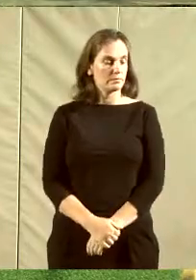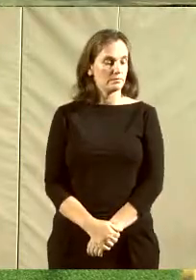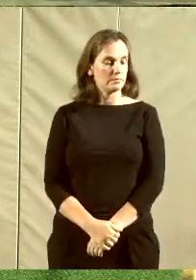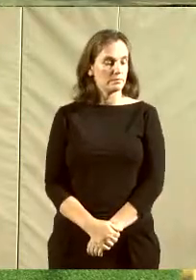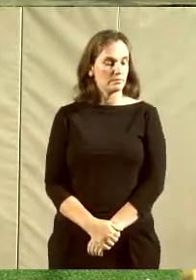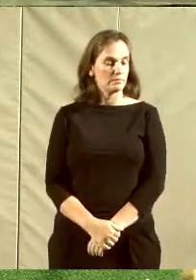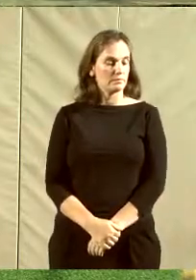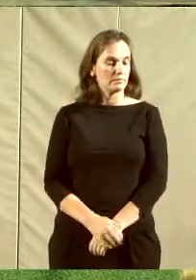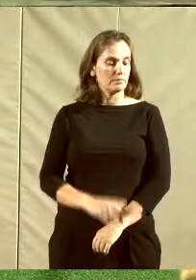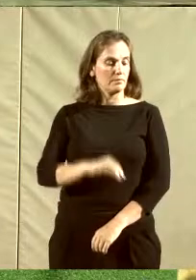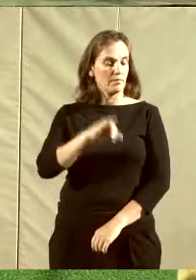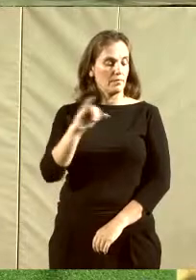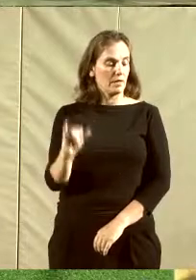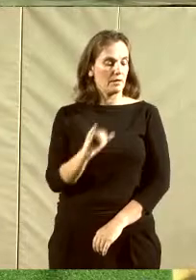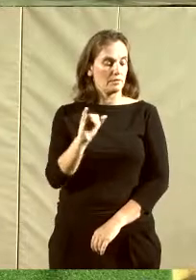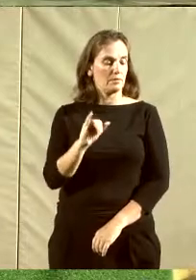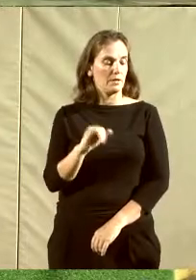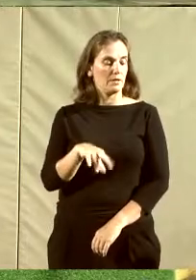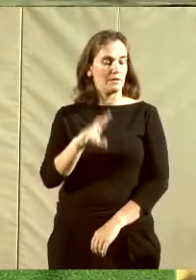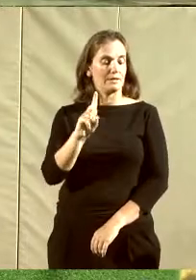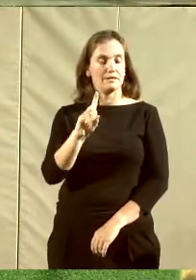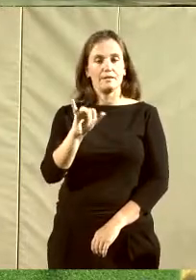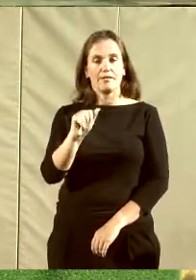Isabella Ray Diaz.